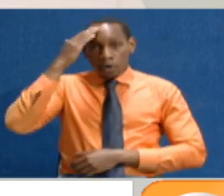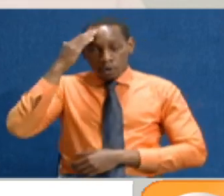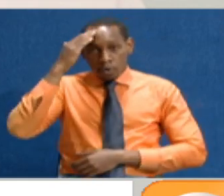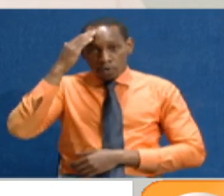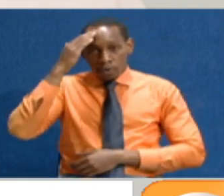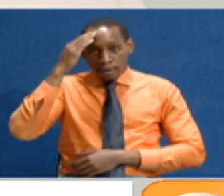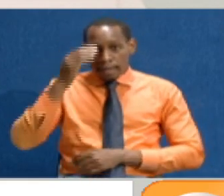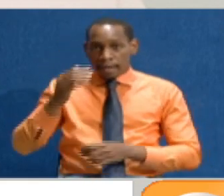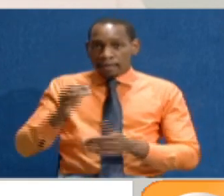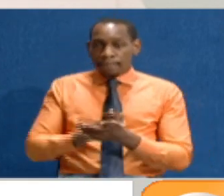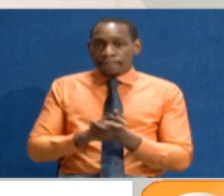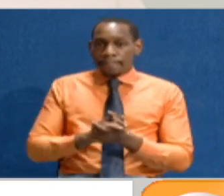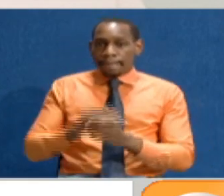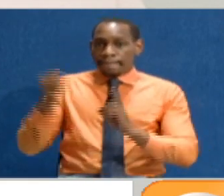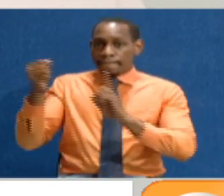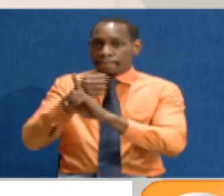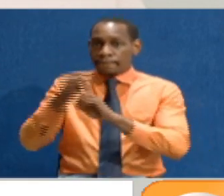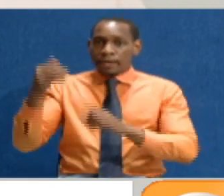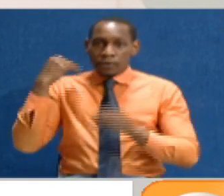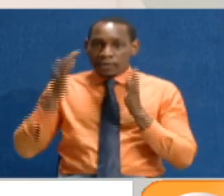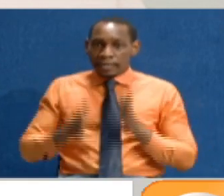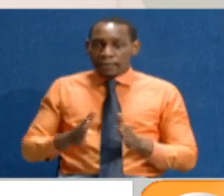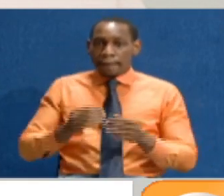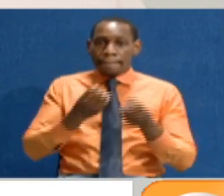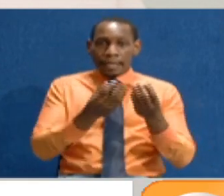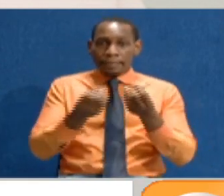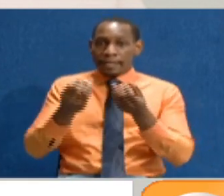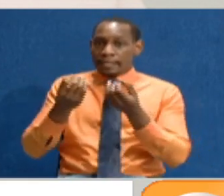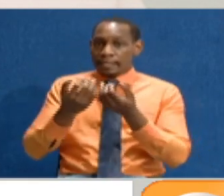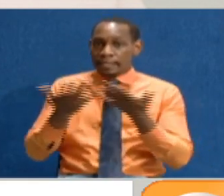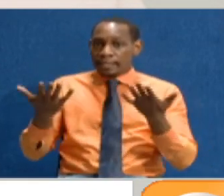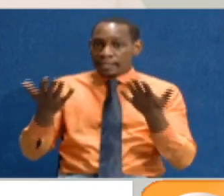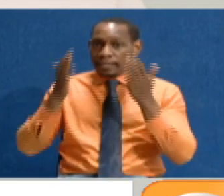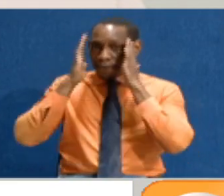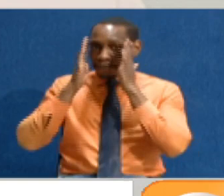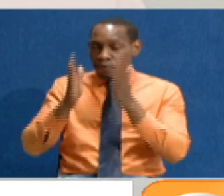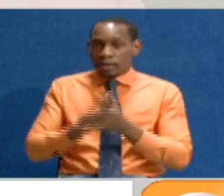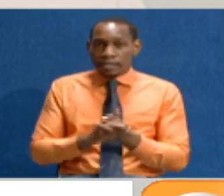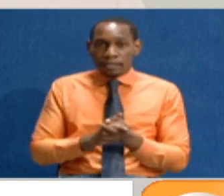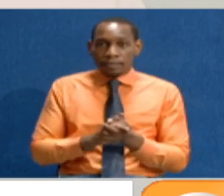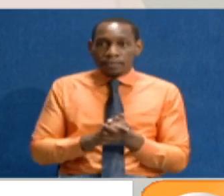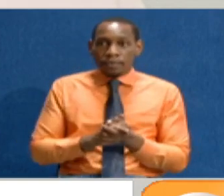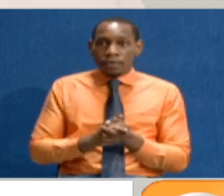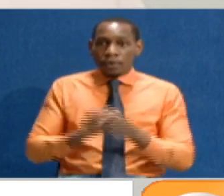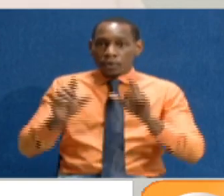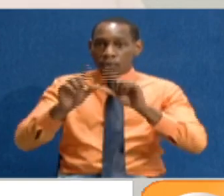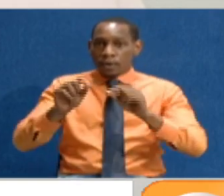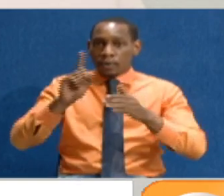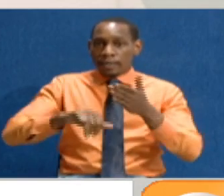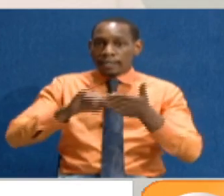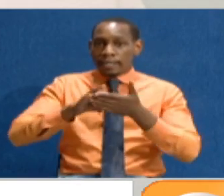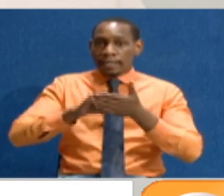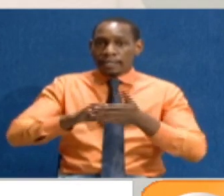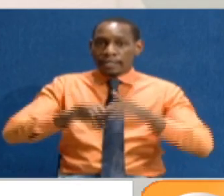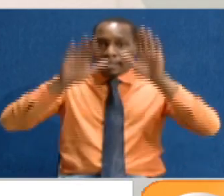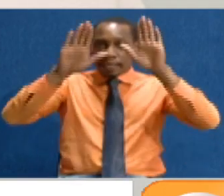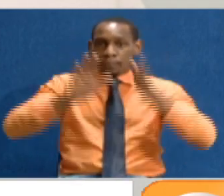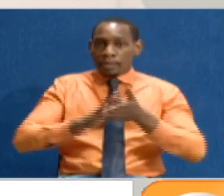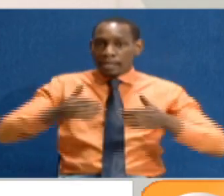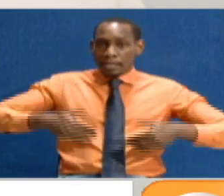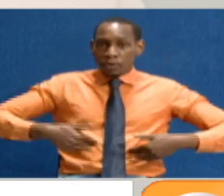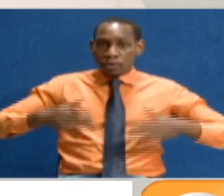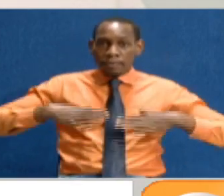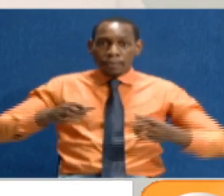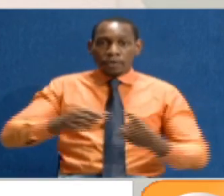know a violent criminal, there are many things you have to look at. I think what Peter's mentioned is very key, young